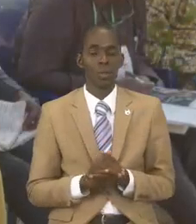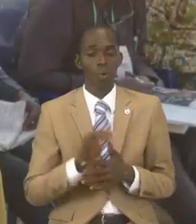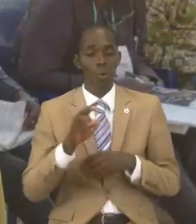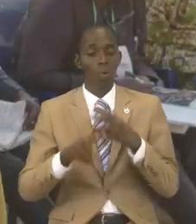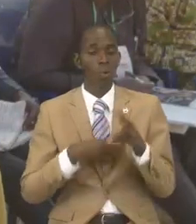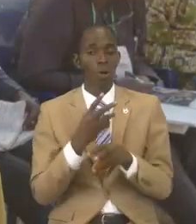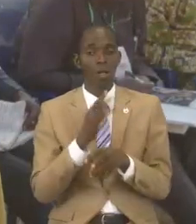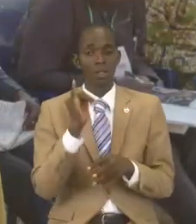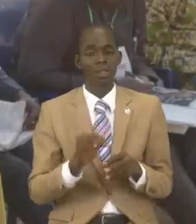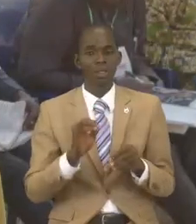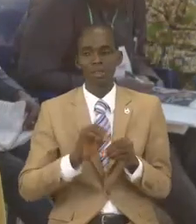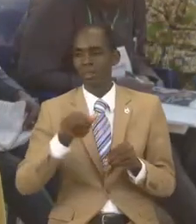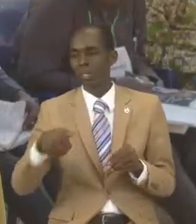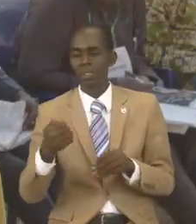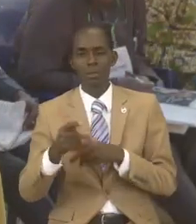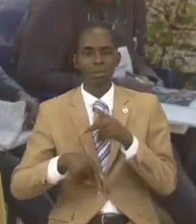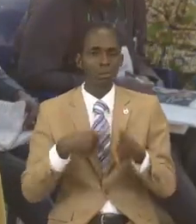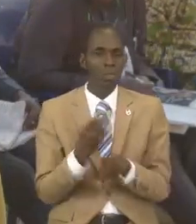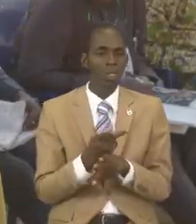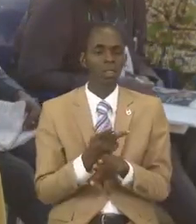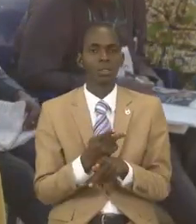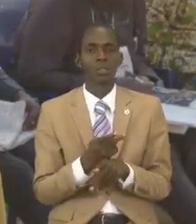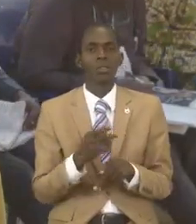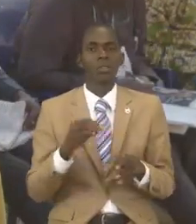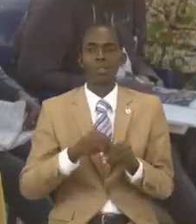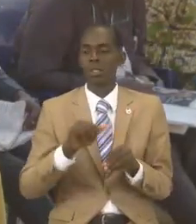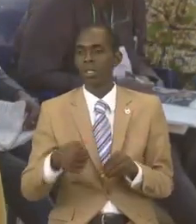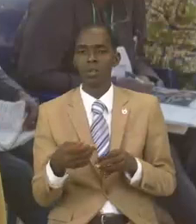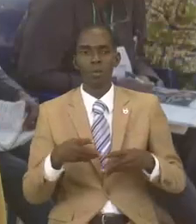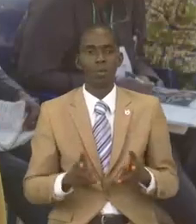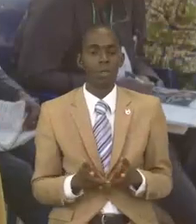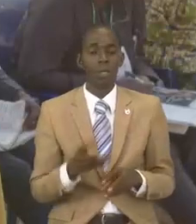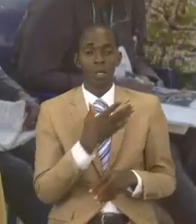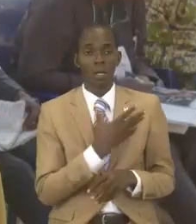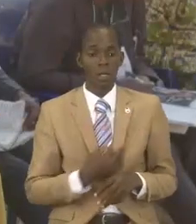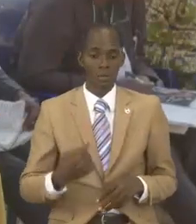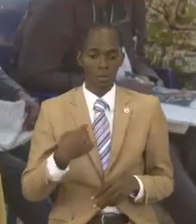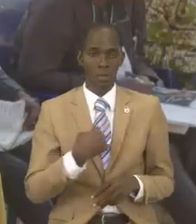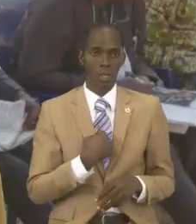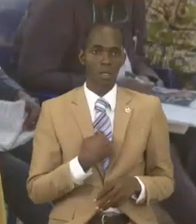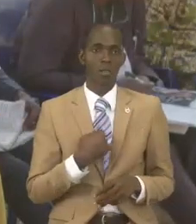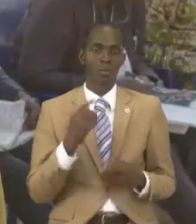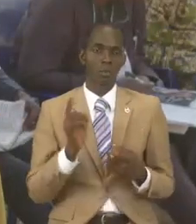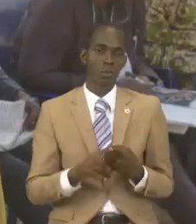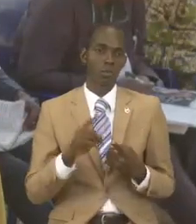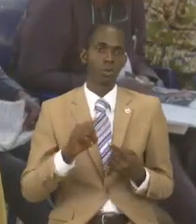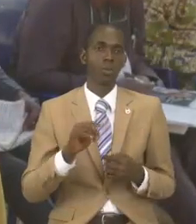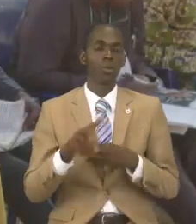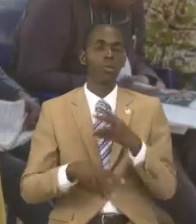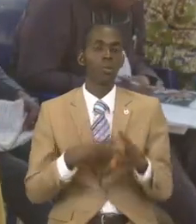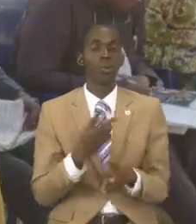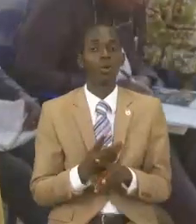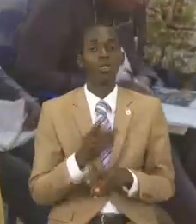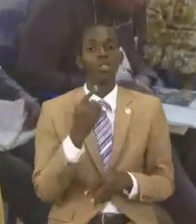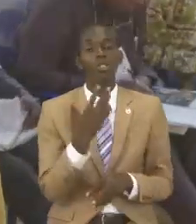any form, in any shape, and I crucified unto the world. Three things here.